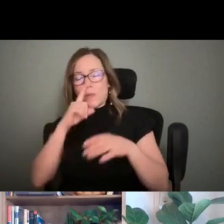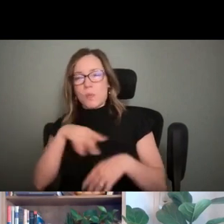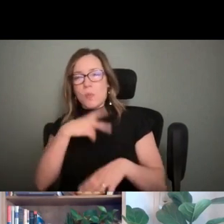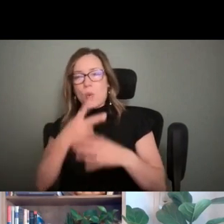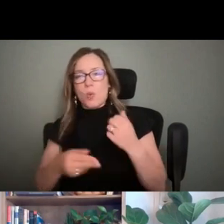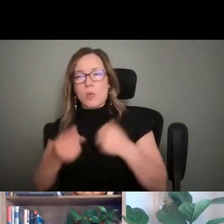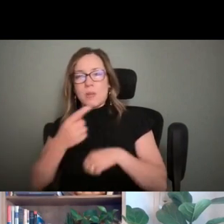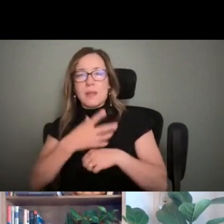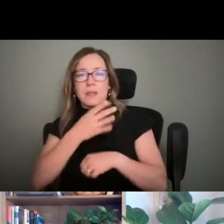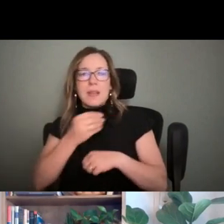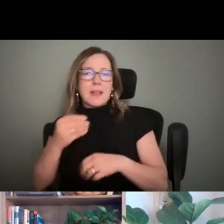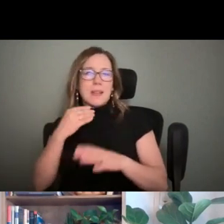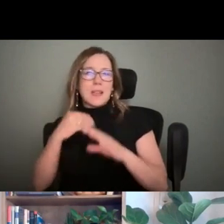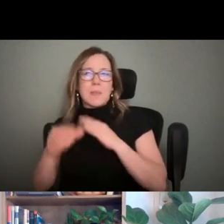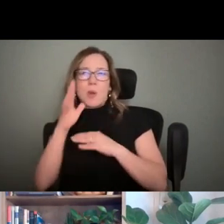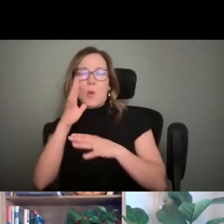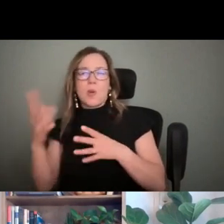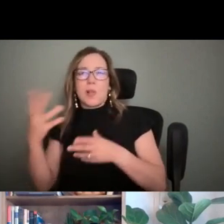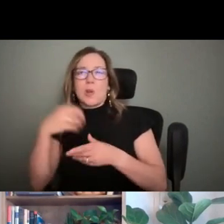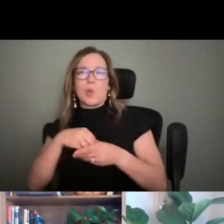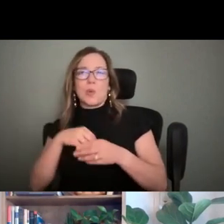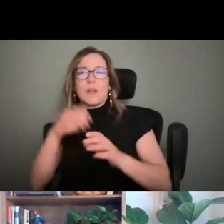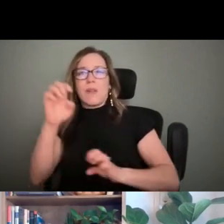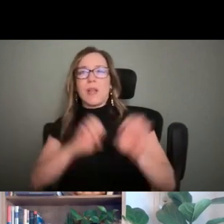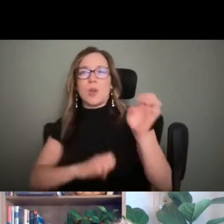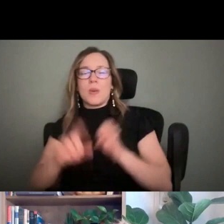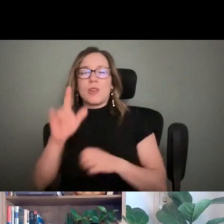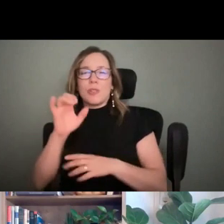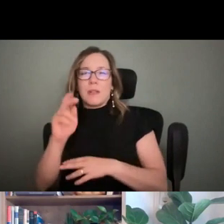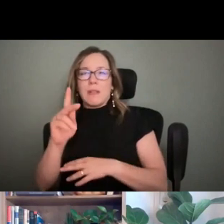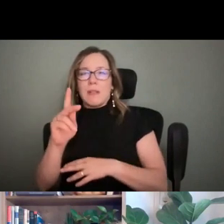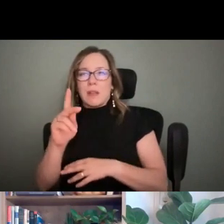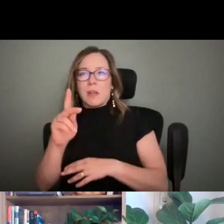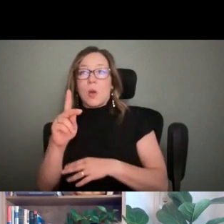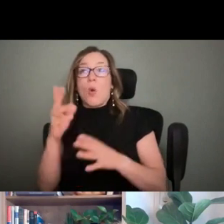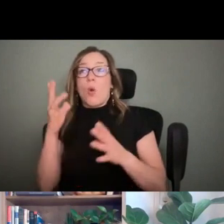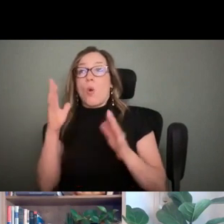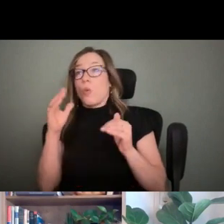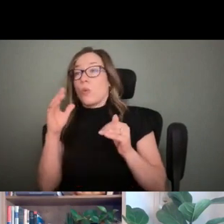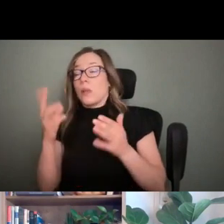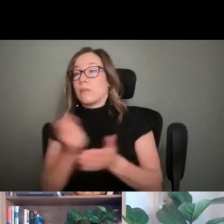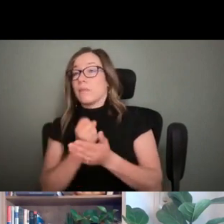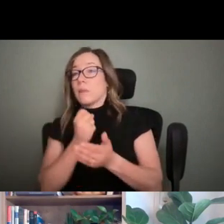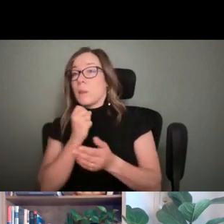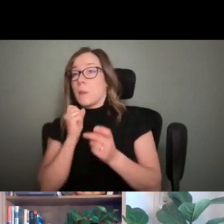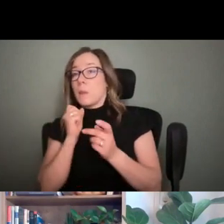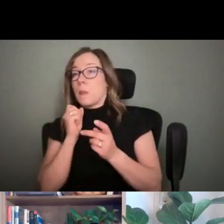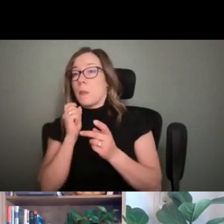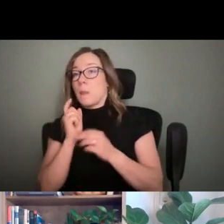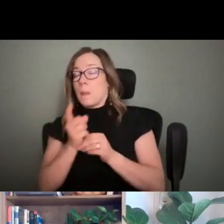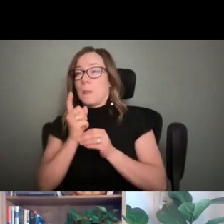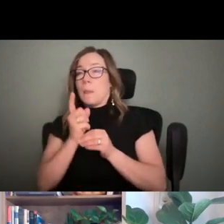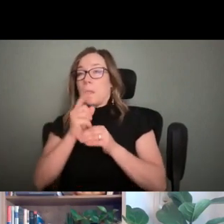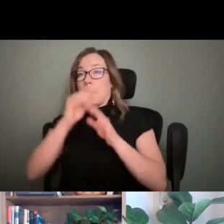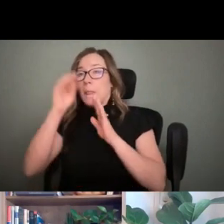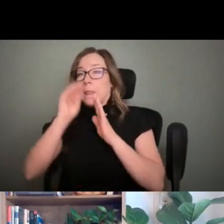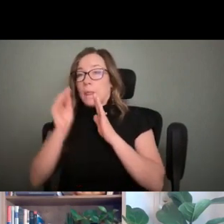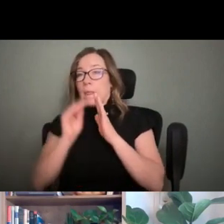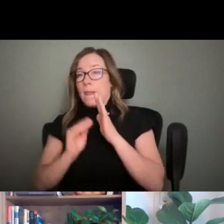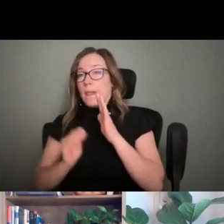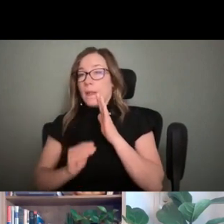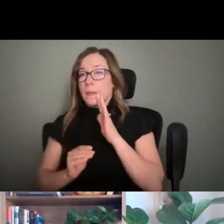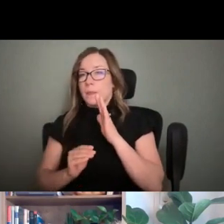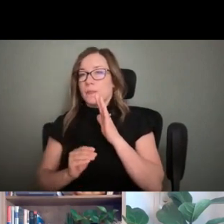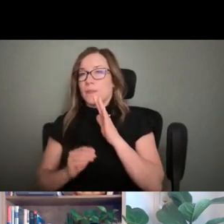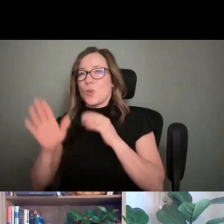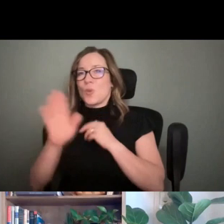will also include an evaluation link. And we really do hope you take a moment to complete that survey, because your feedback